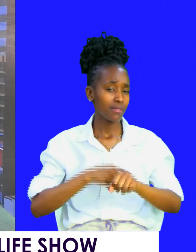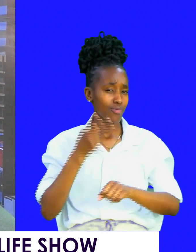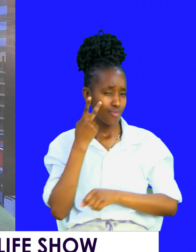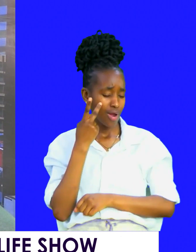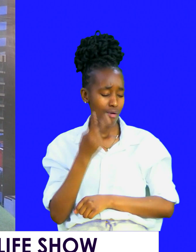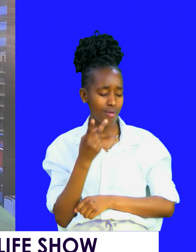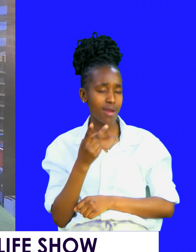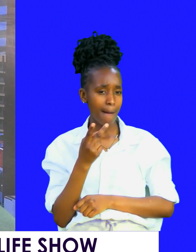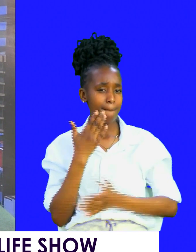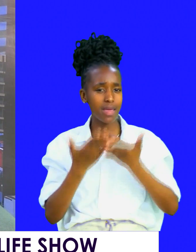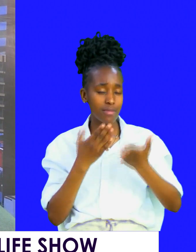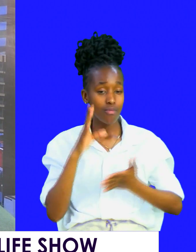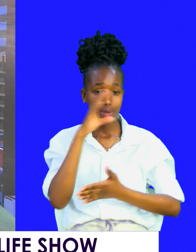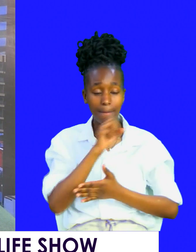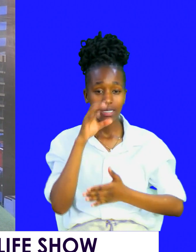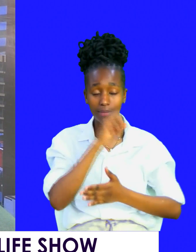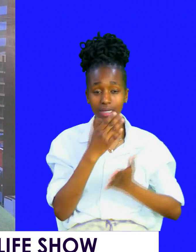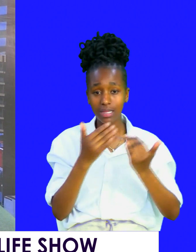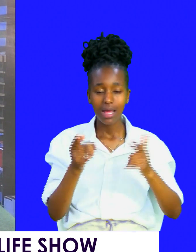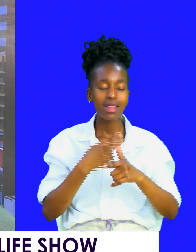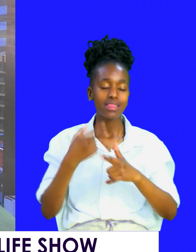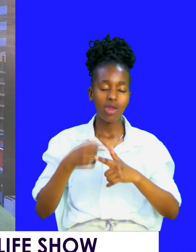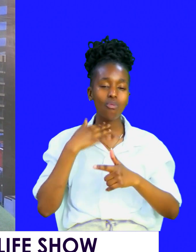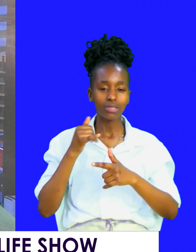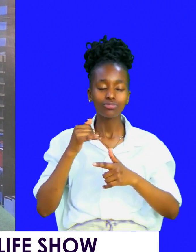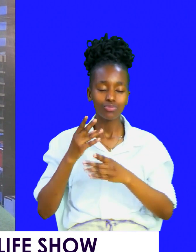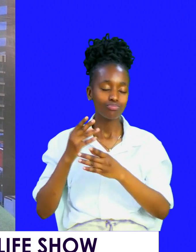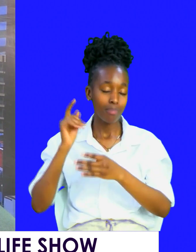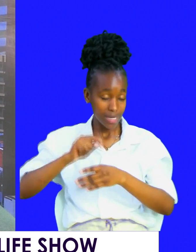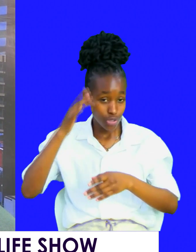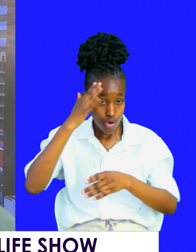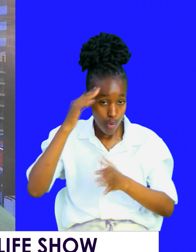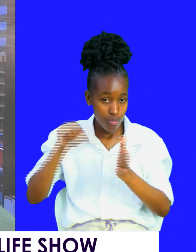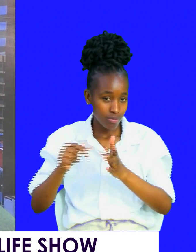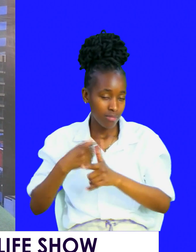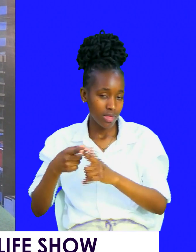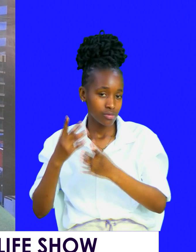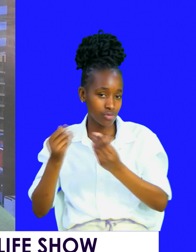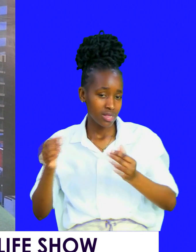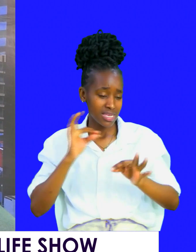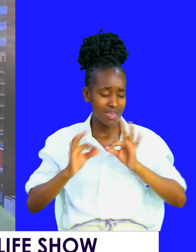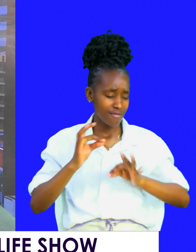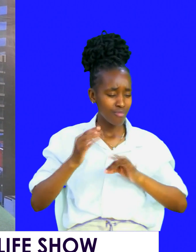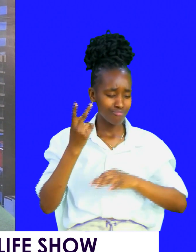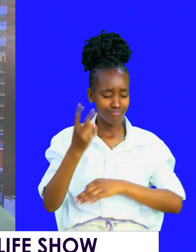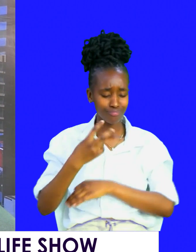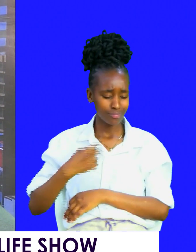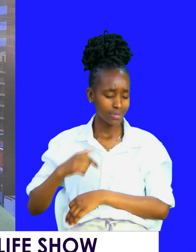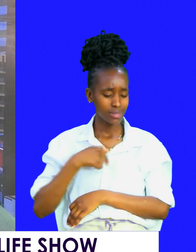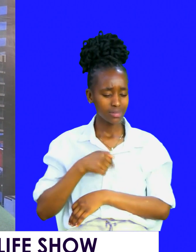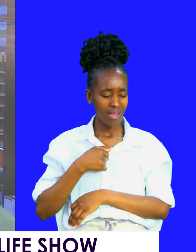to be dealt with. If you find yourself just loathing preachers